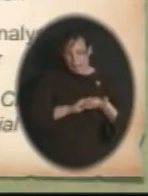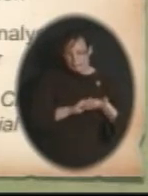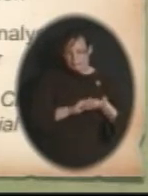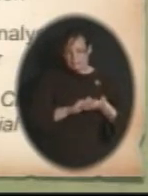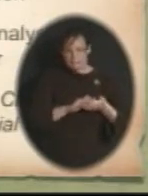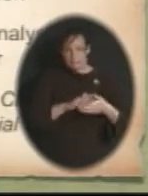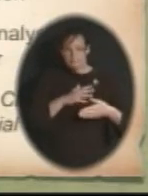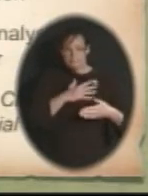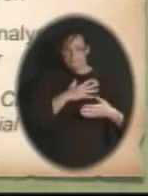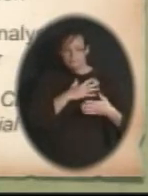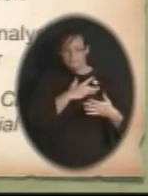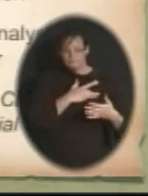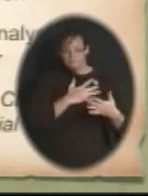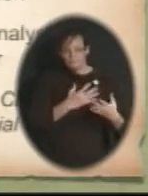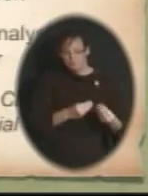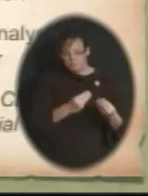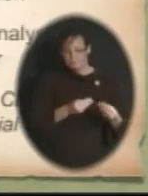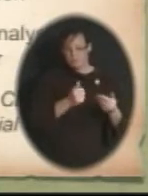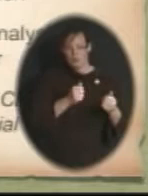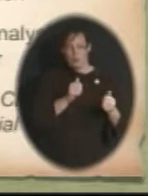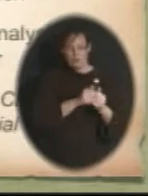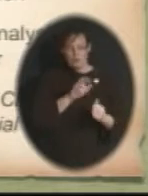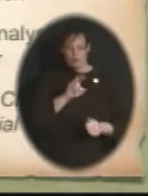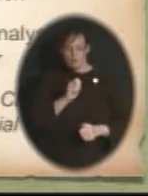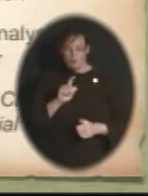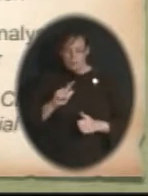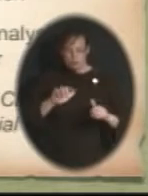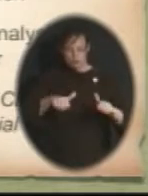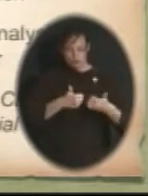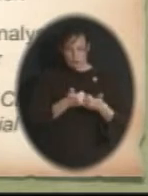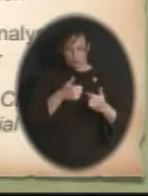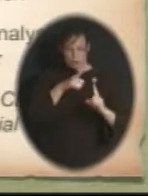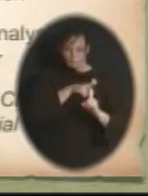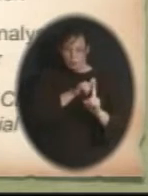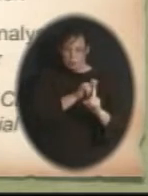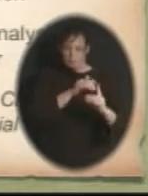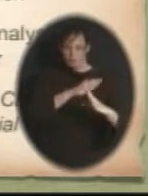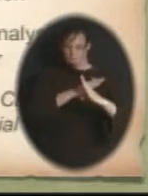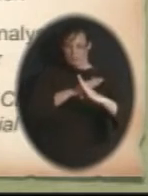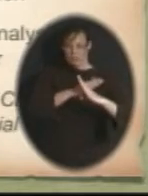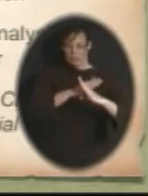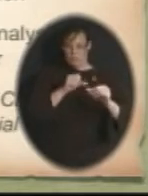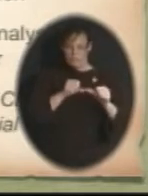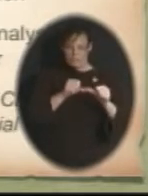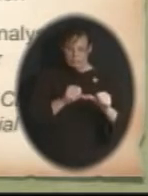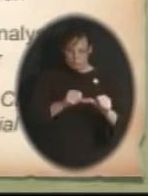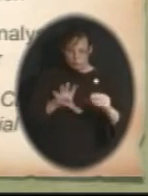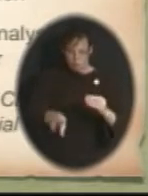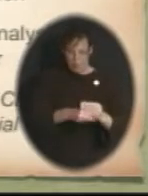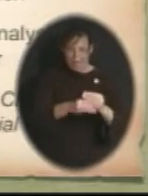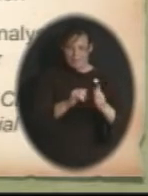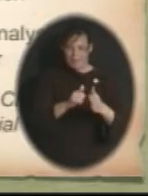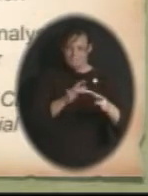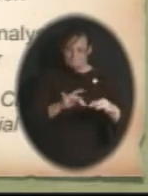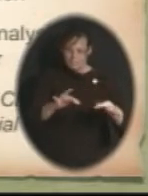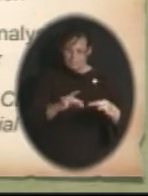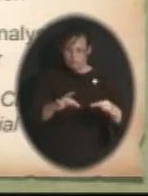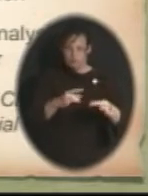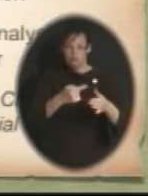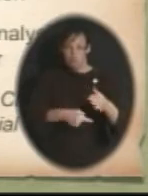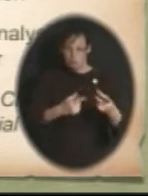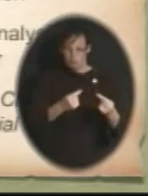compassion. Certainly recently with either Rachel's Challenge or our bully prevention, we continue to sprinkle that message into what we're